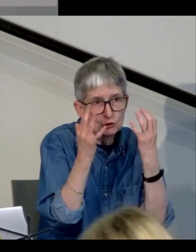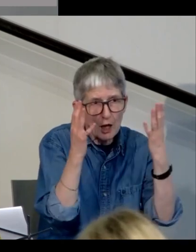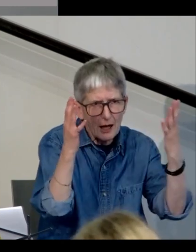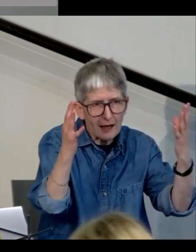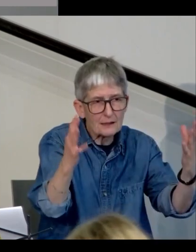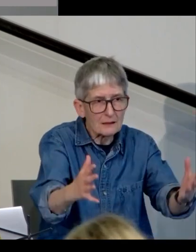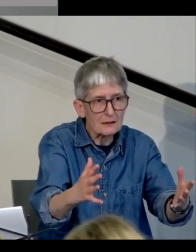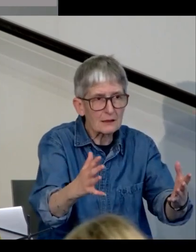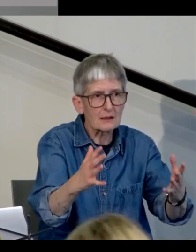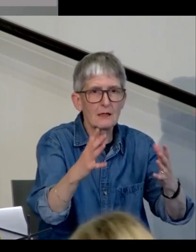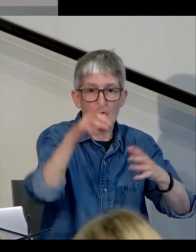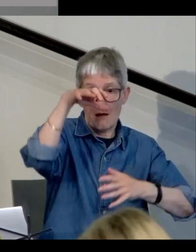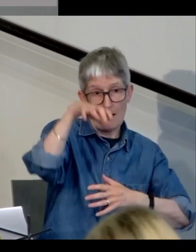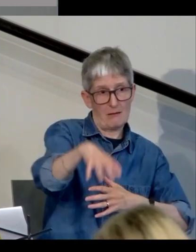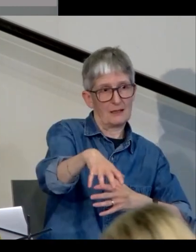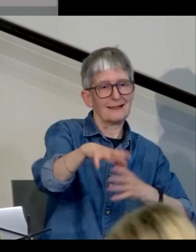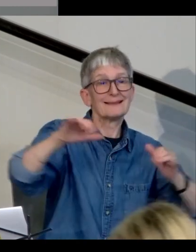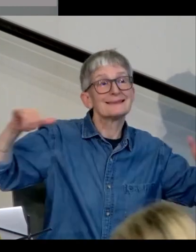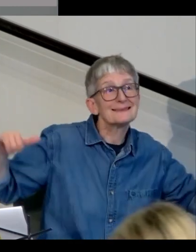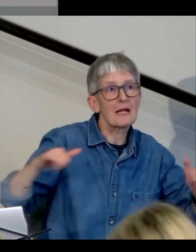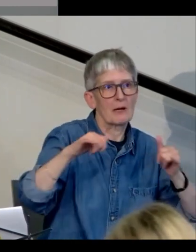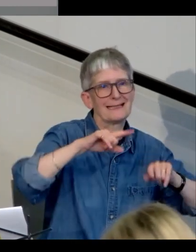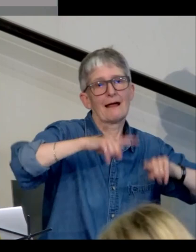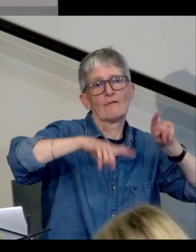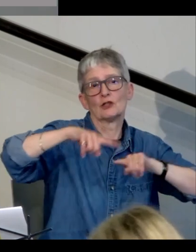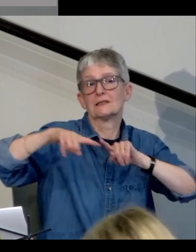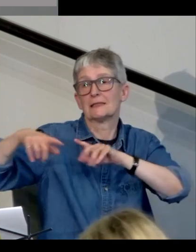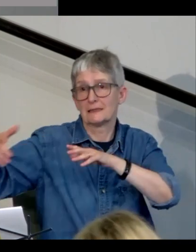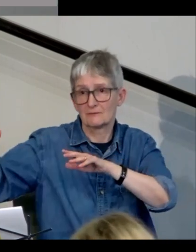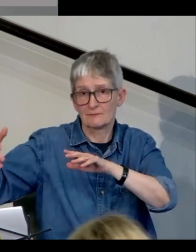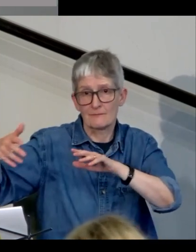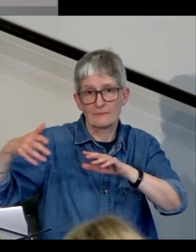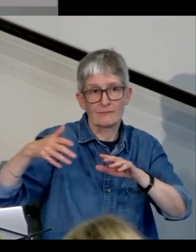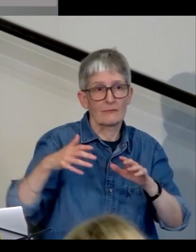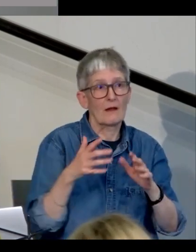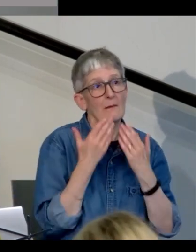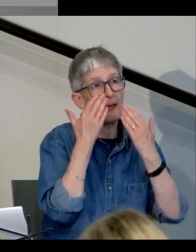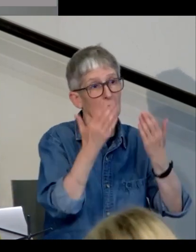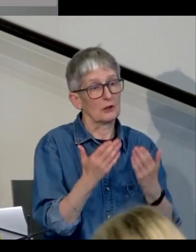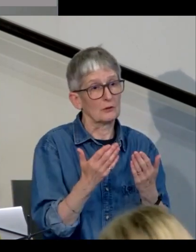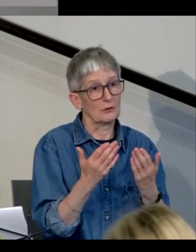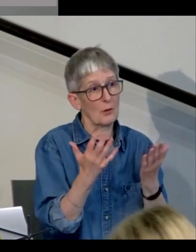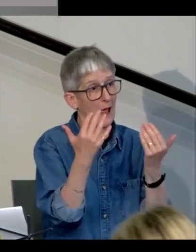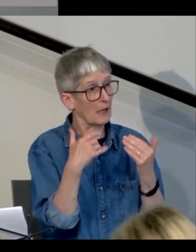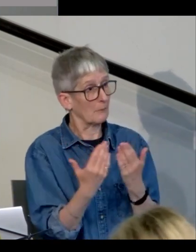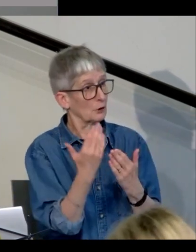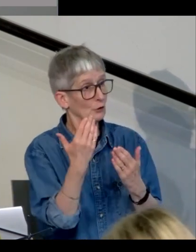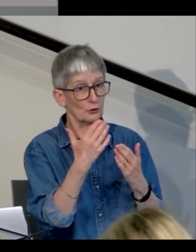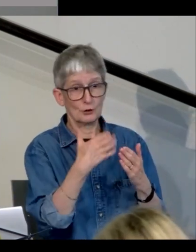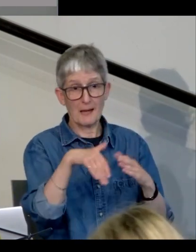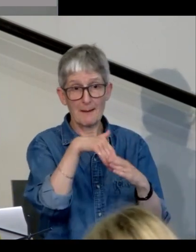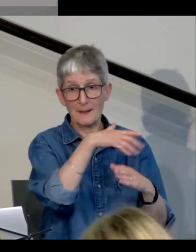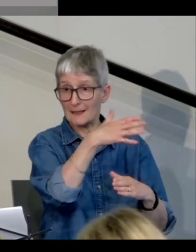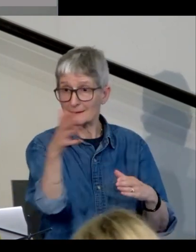as a place that celebrates diversity. And we just thank you, Lord, as we've welcomed in new members. We